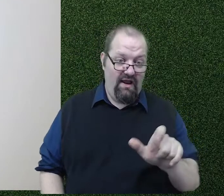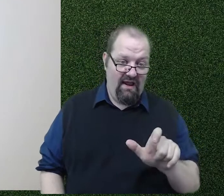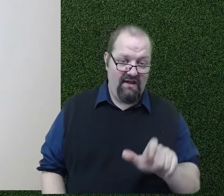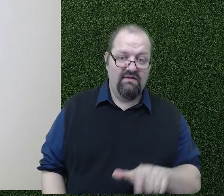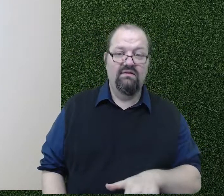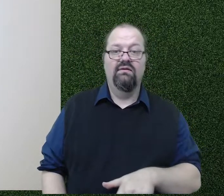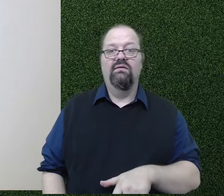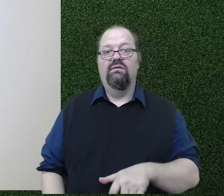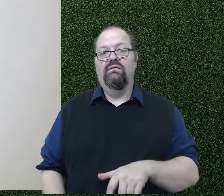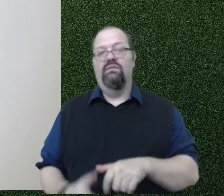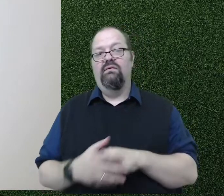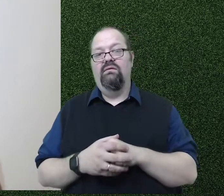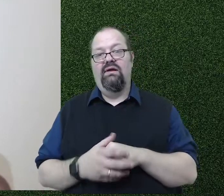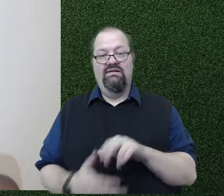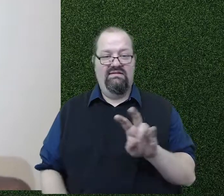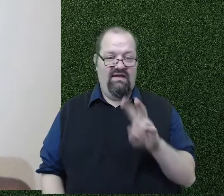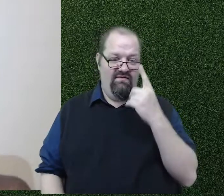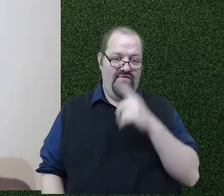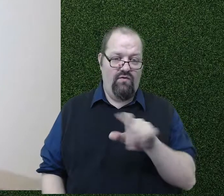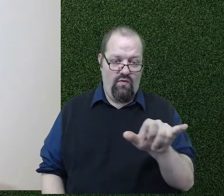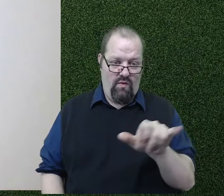direction.